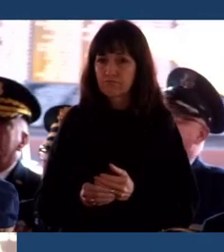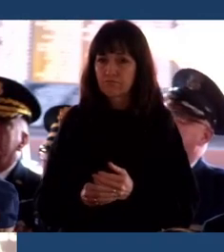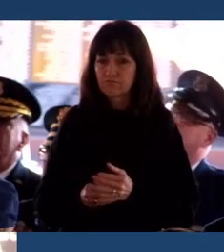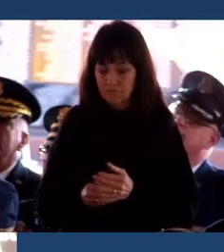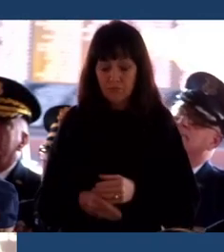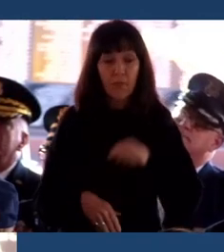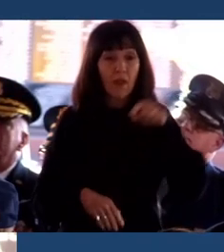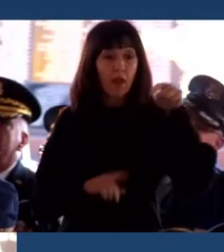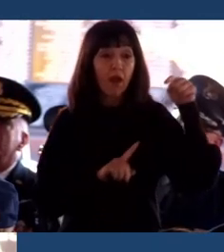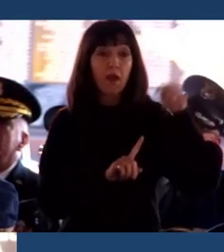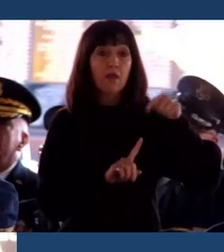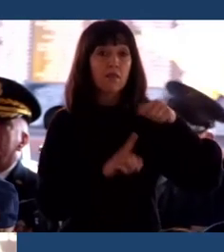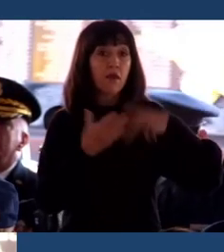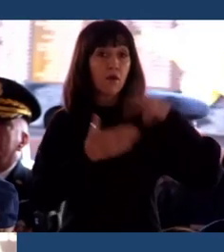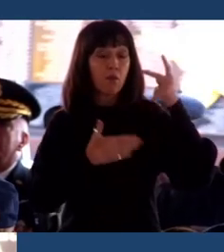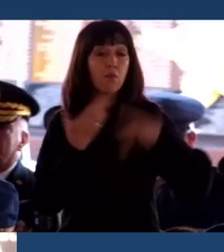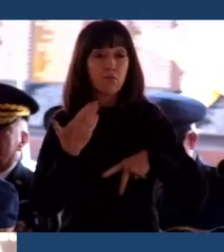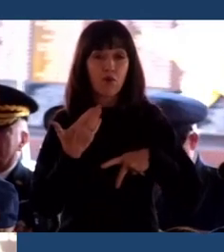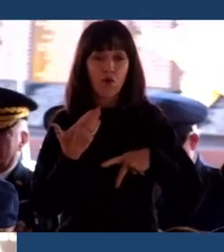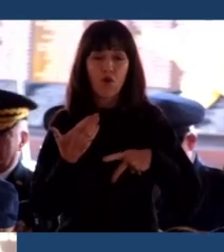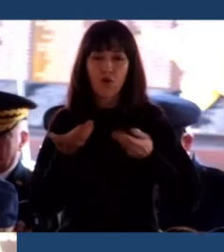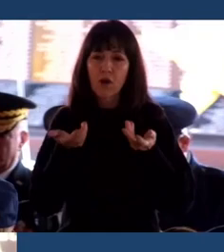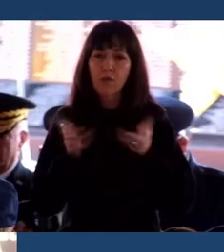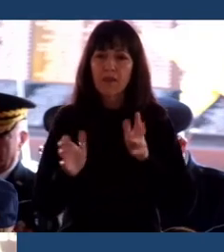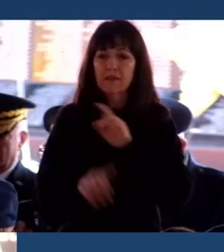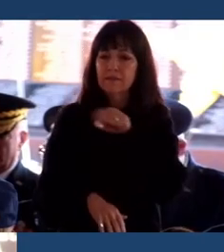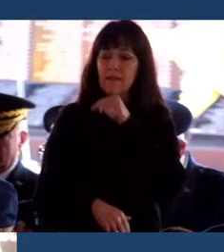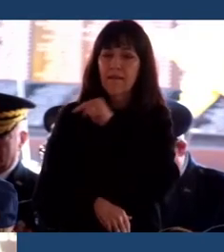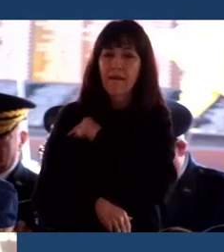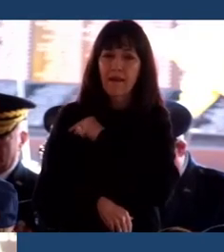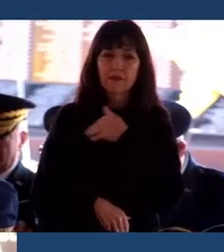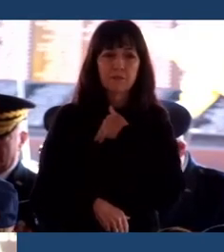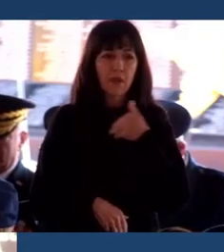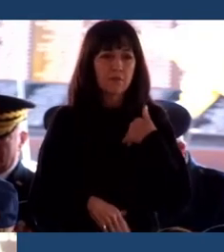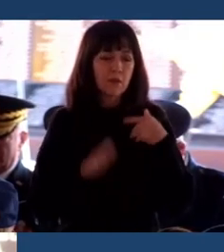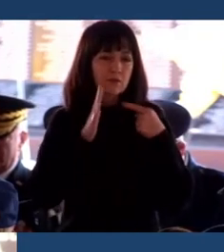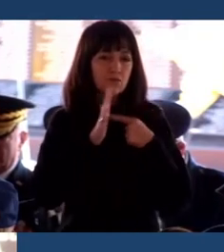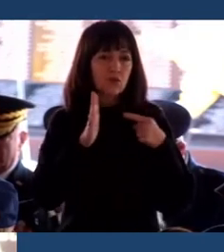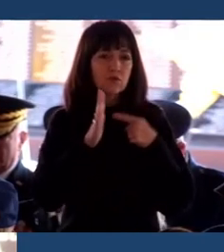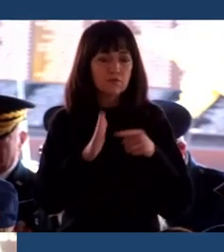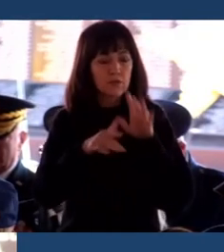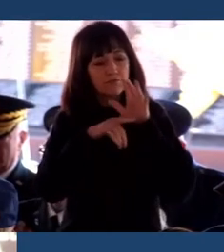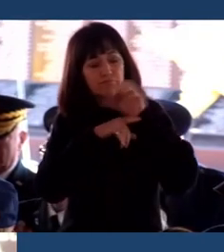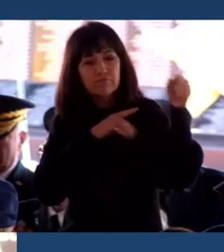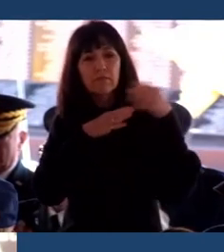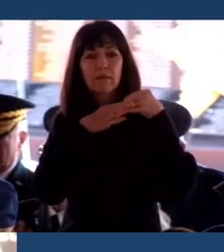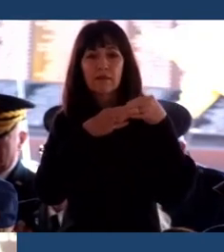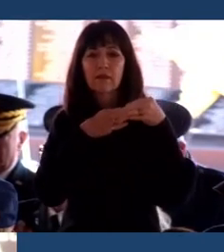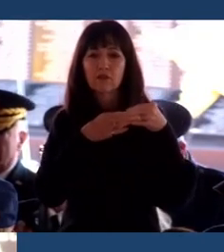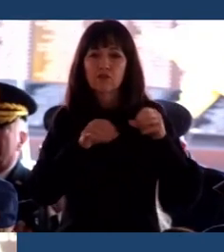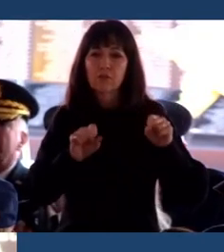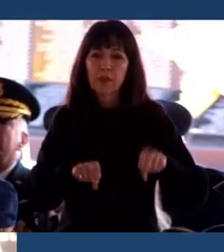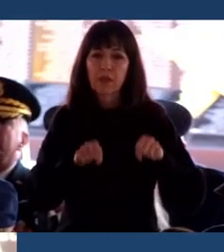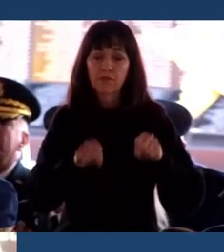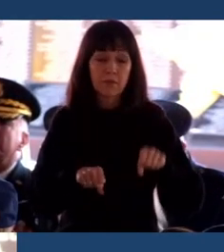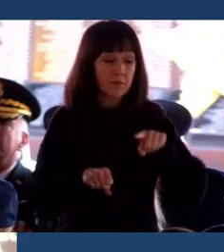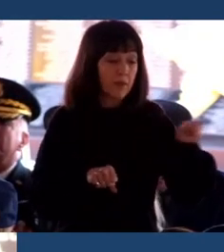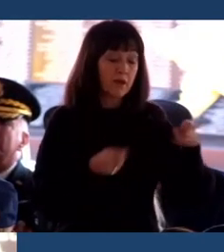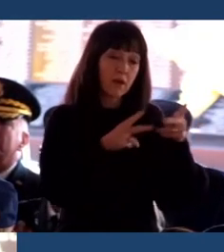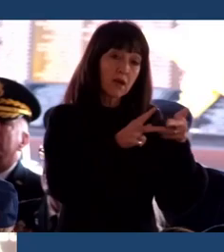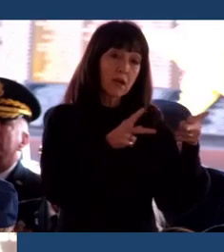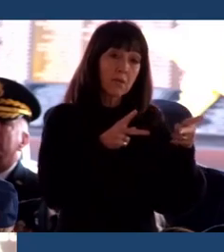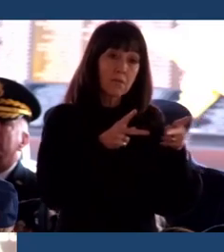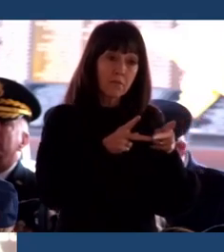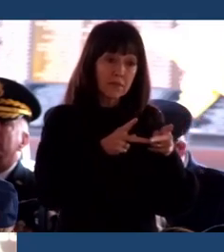This program enables eligible enlisted members who demonstrate outstanding leadership abilities to fill vacant position